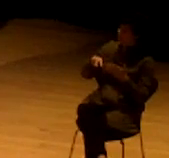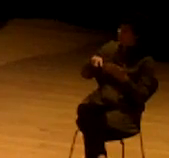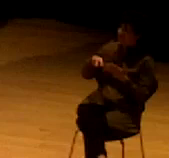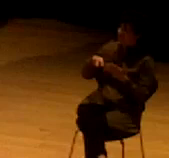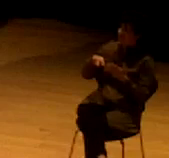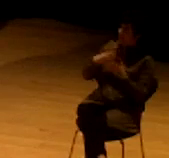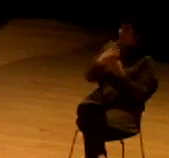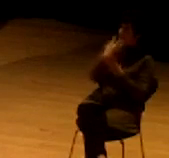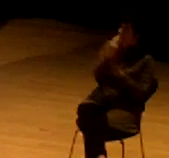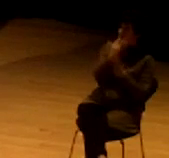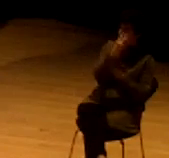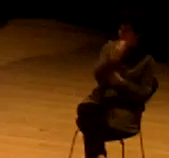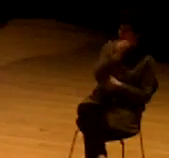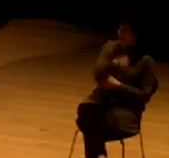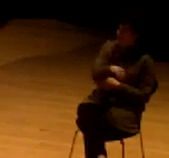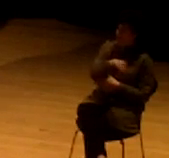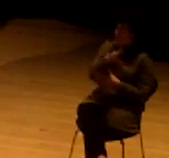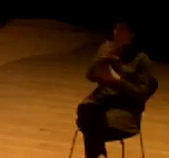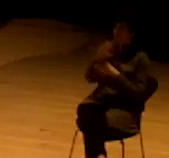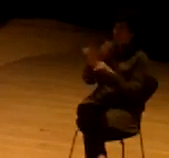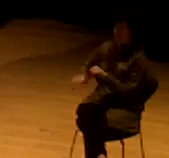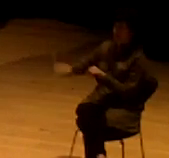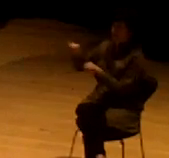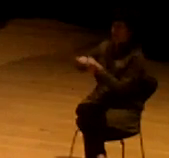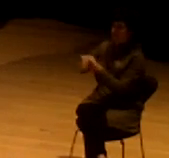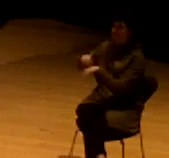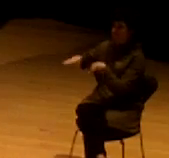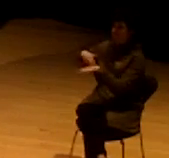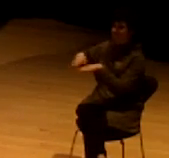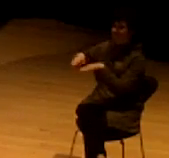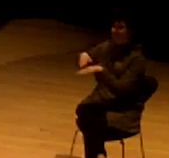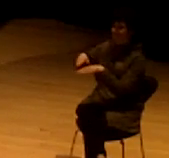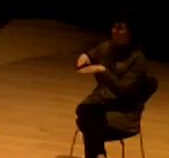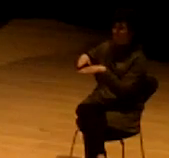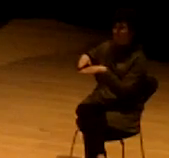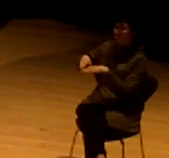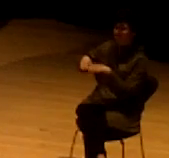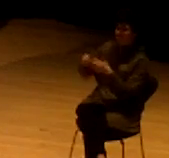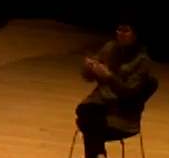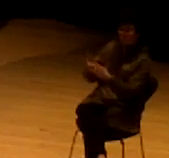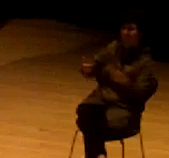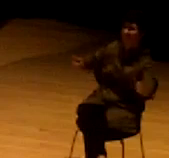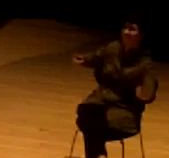pattern of whatever walking is, right? So